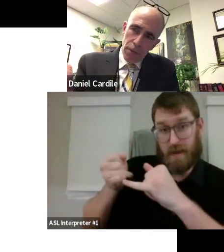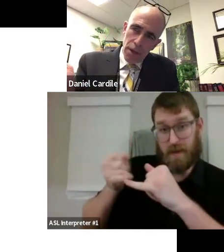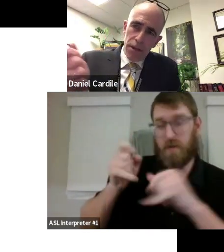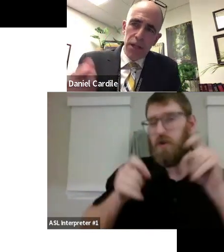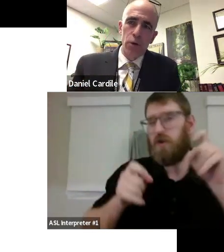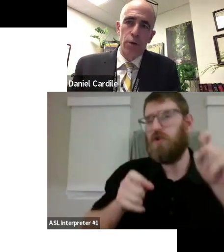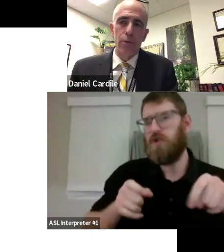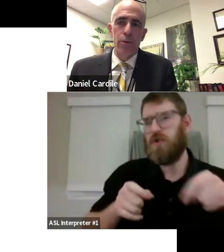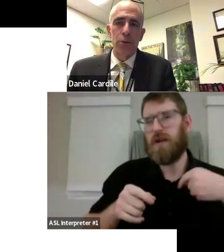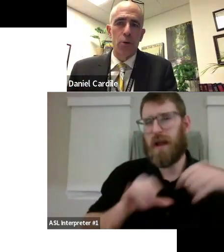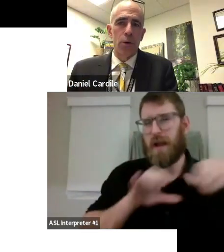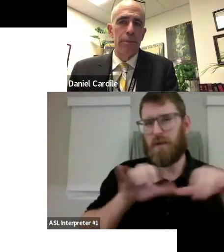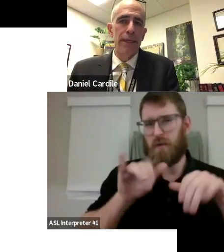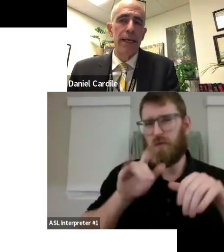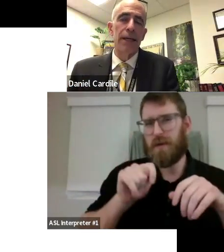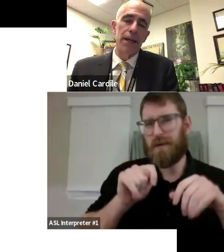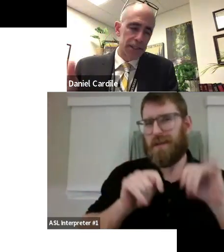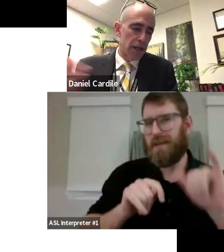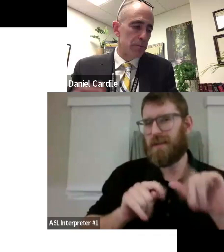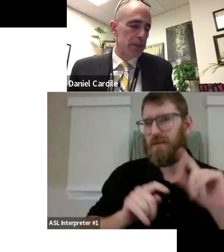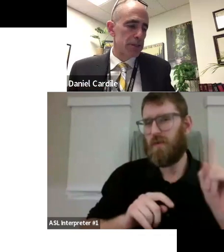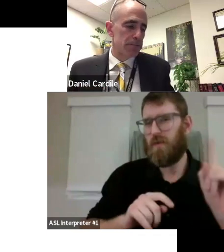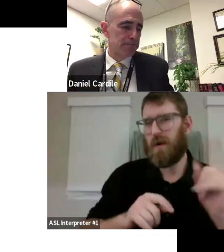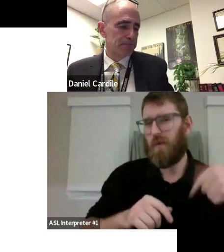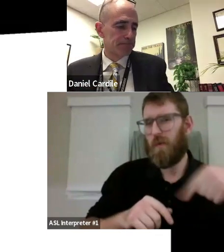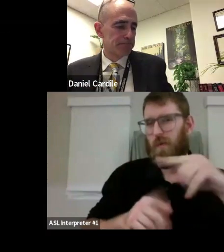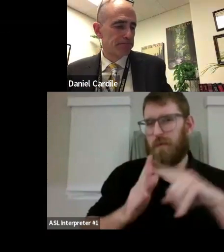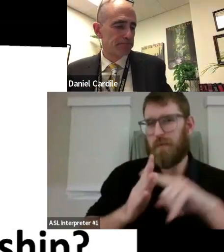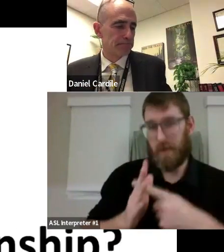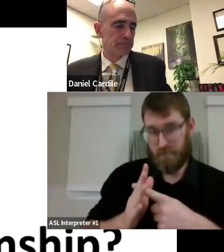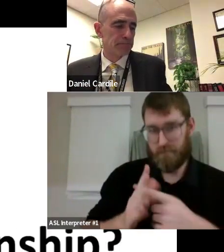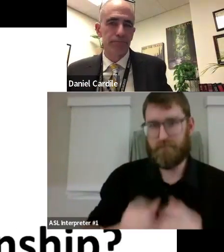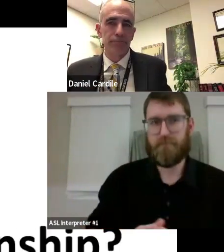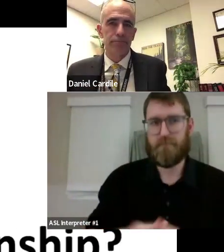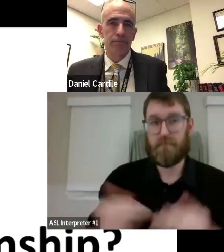So that's where we begin. Next slide, please.